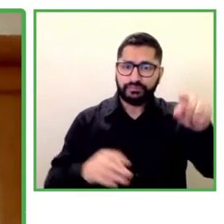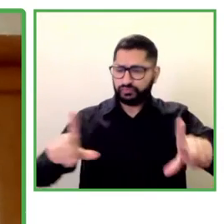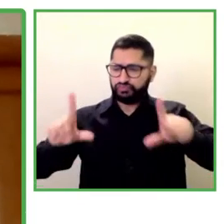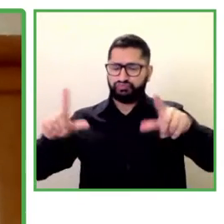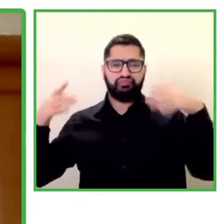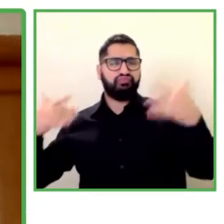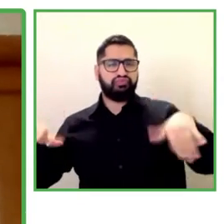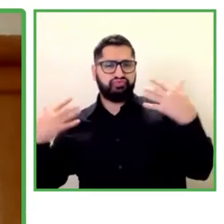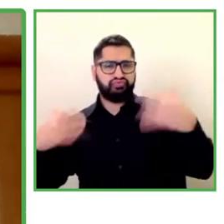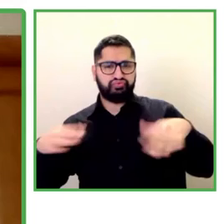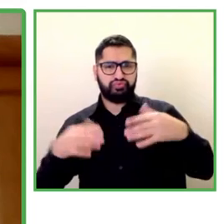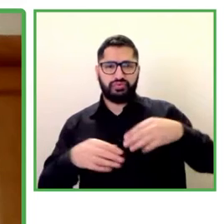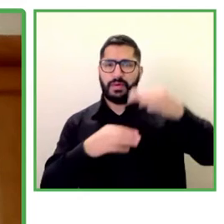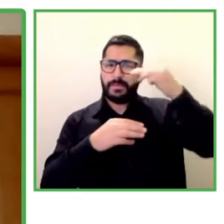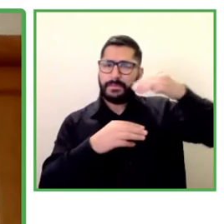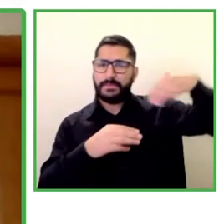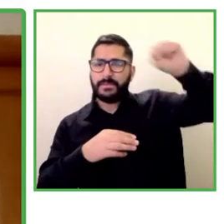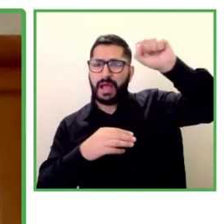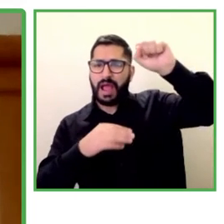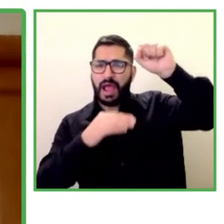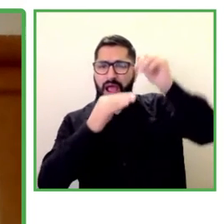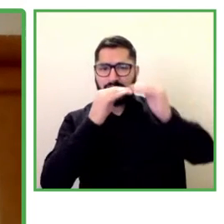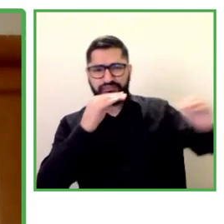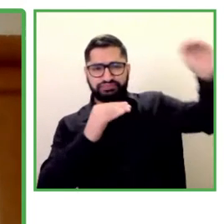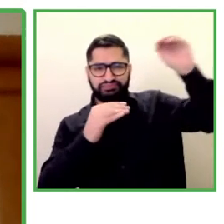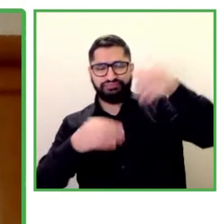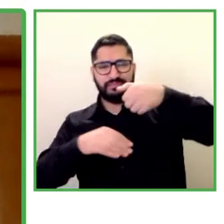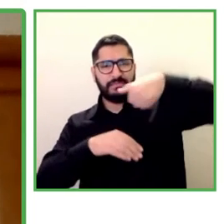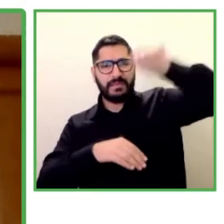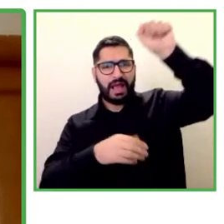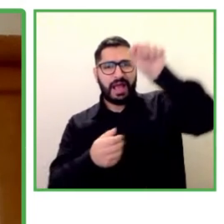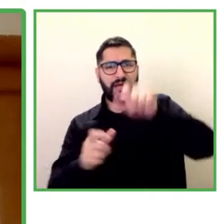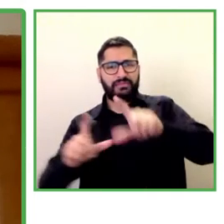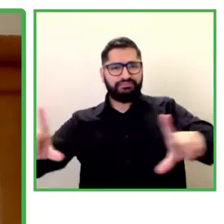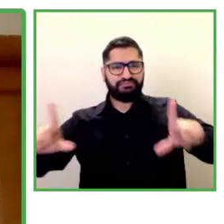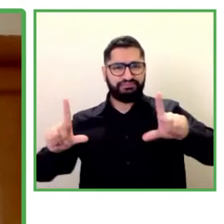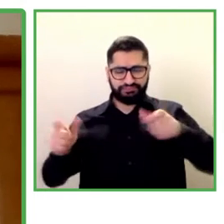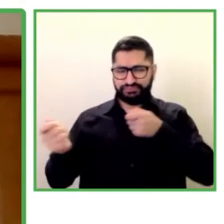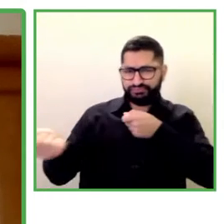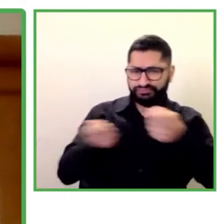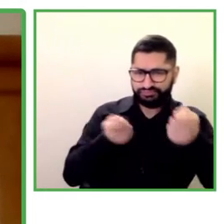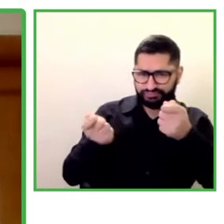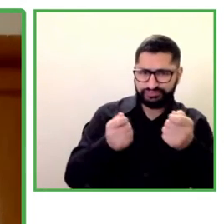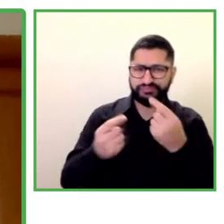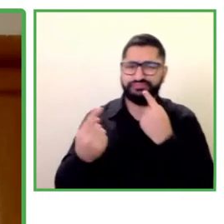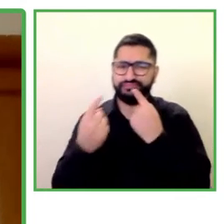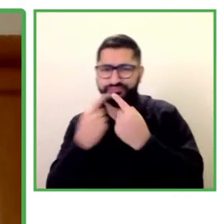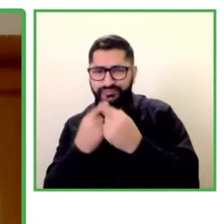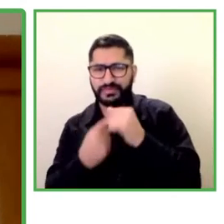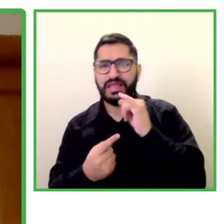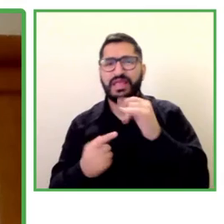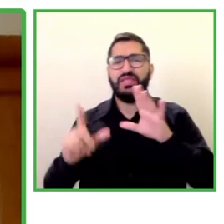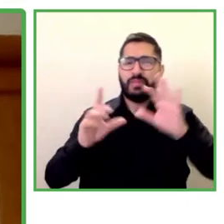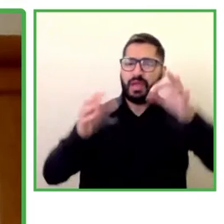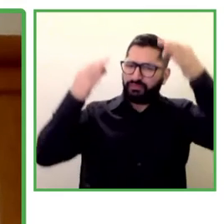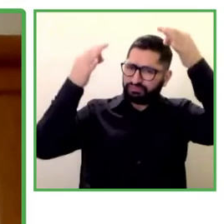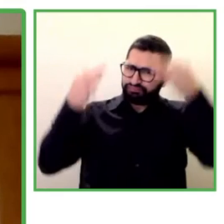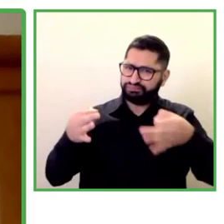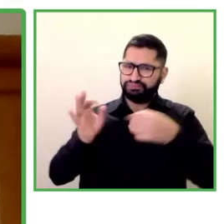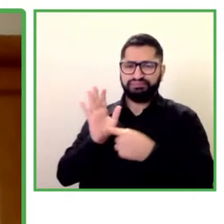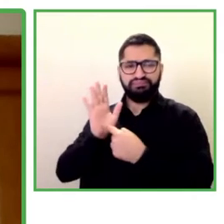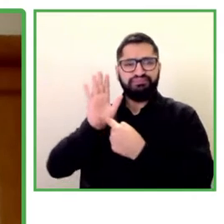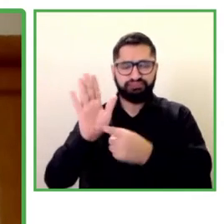Uruguay. He has an economy diploma from the Conrad Adenauer and the Study Center for Development